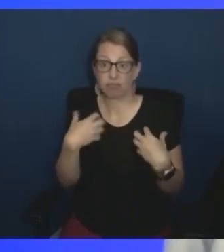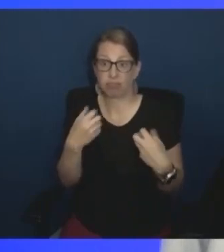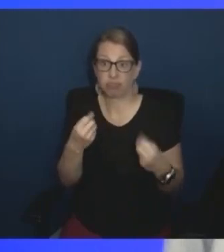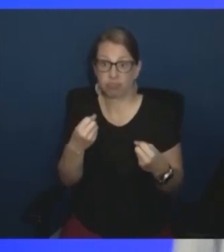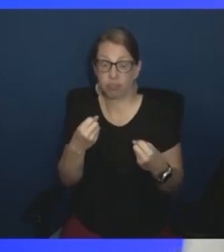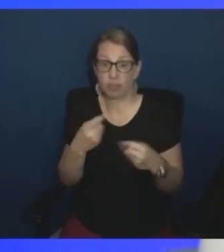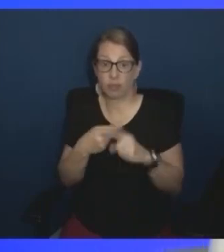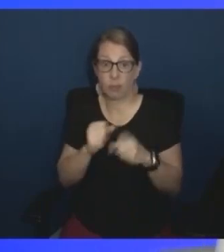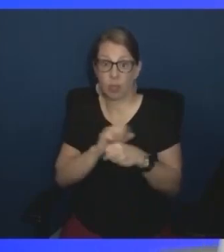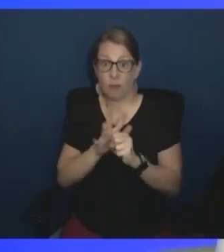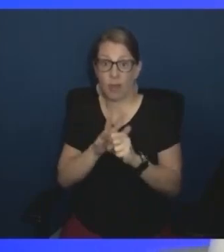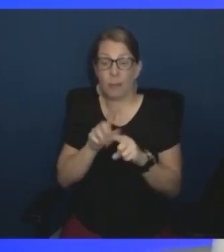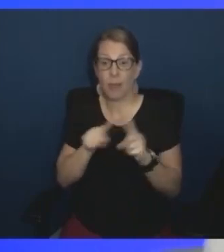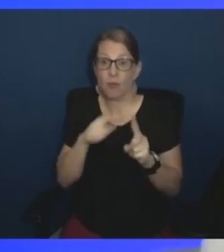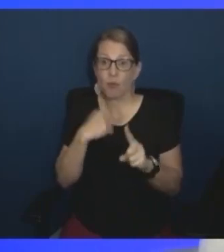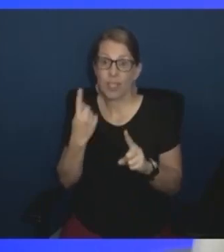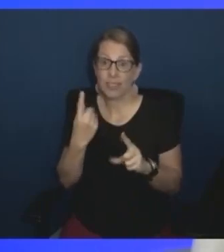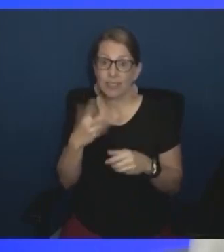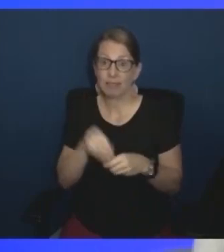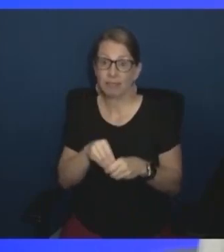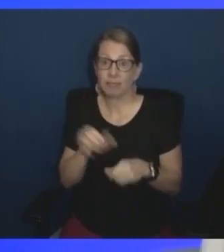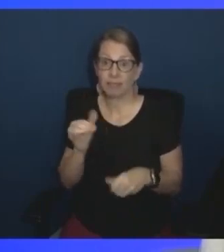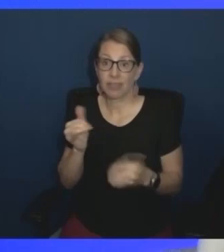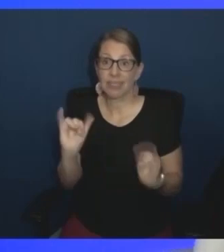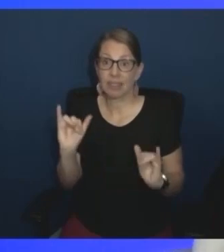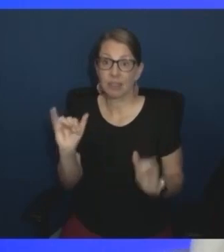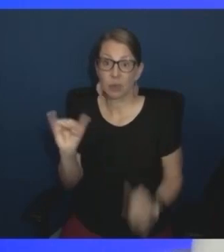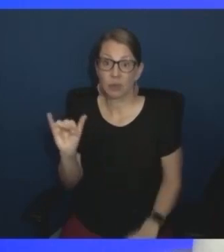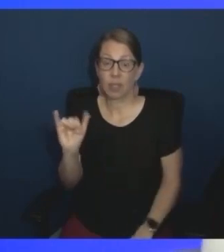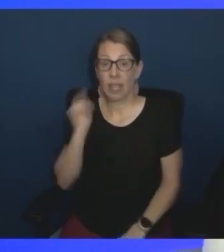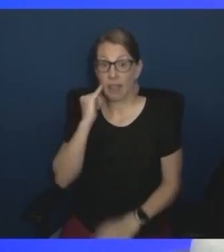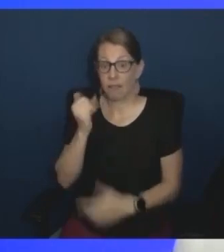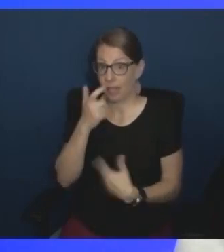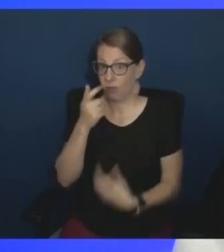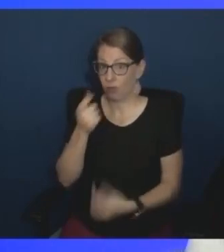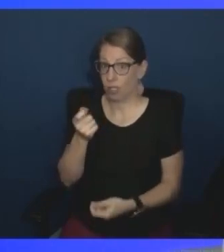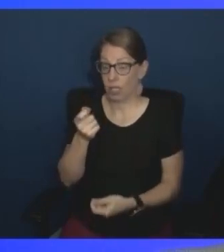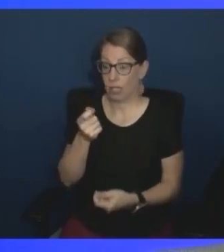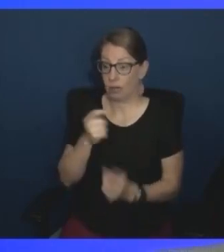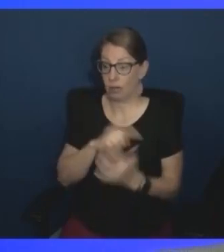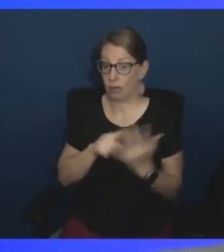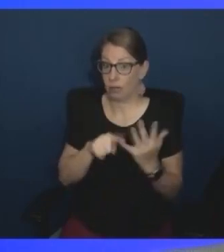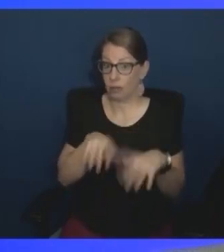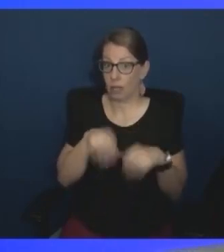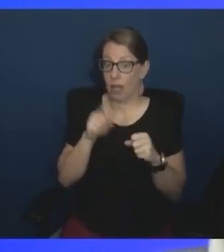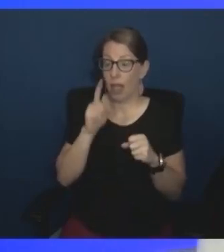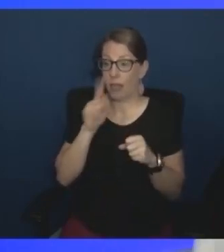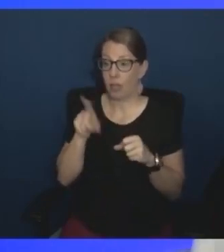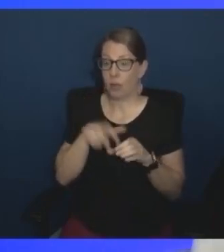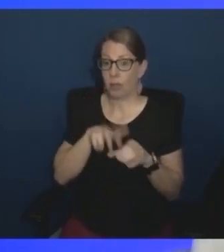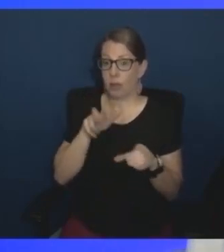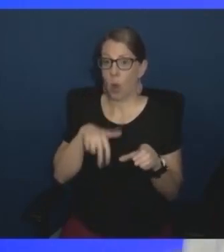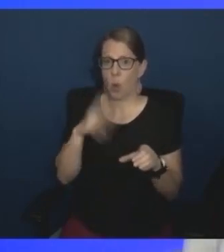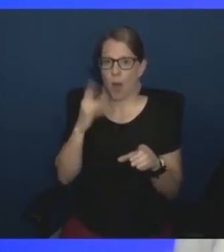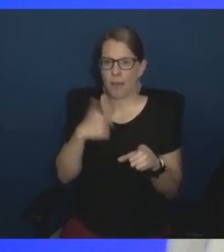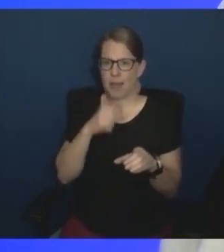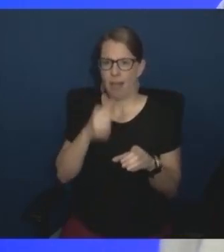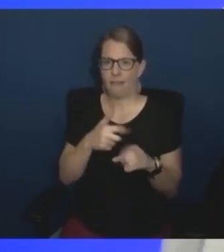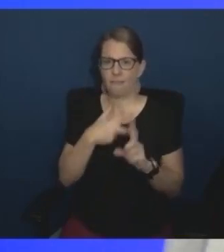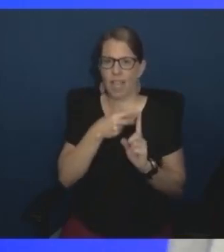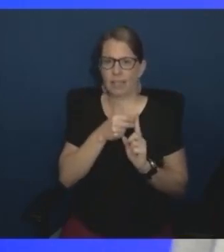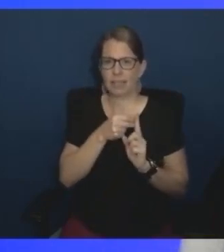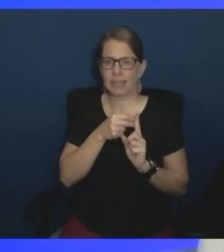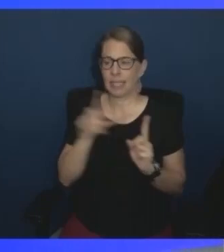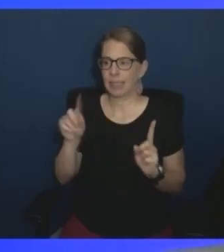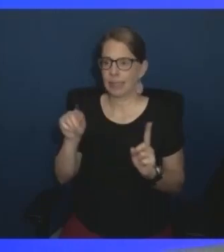greater risk. And so if you're interested in getting those things, then I think you really need to step back and say, why am I not vaccinated? Because the data is